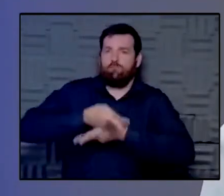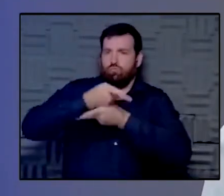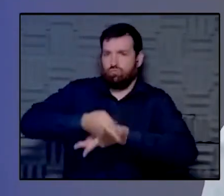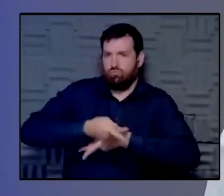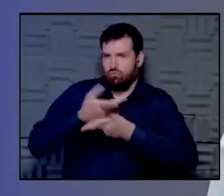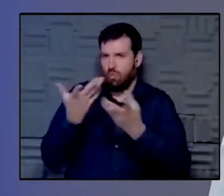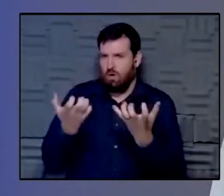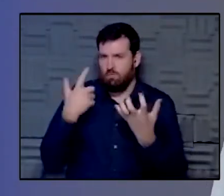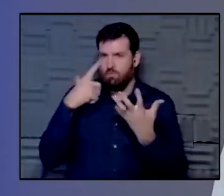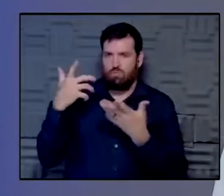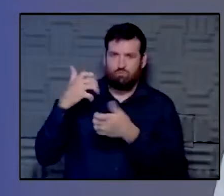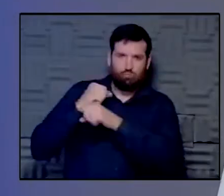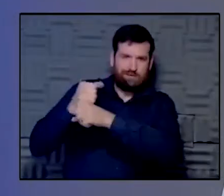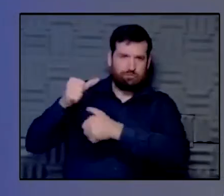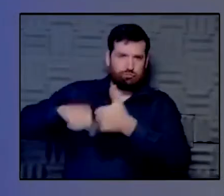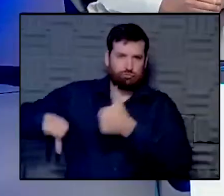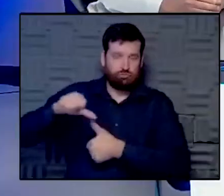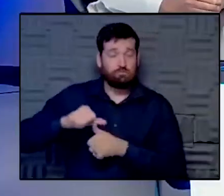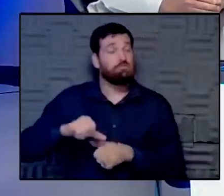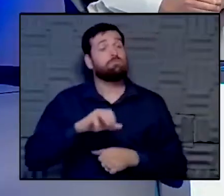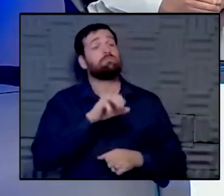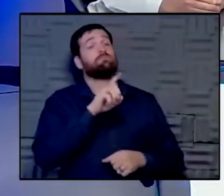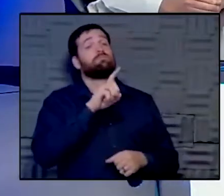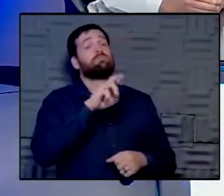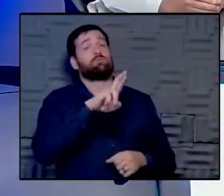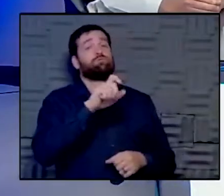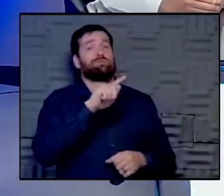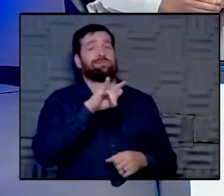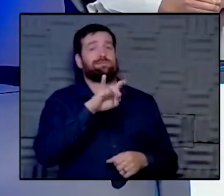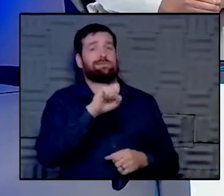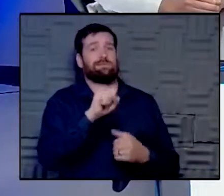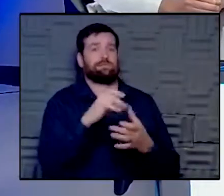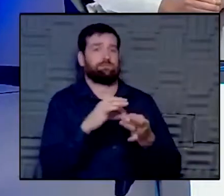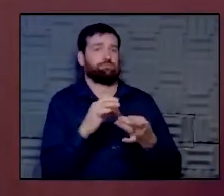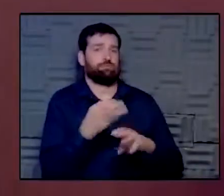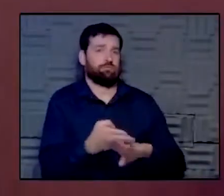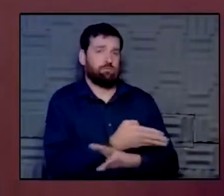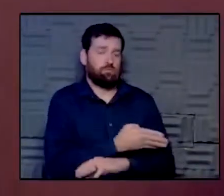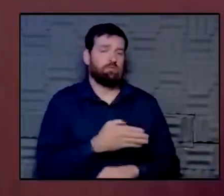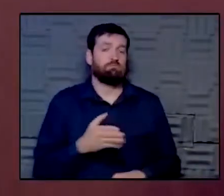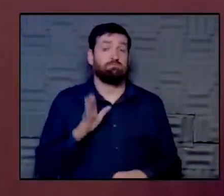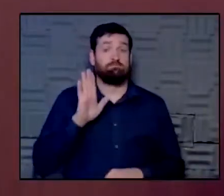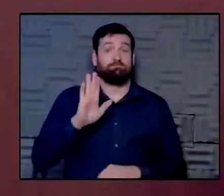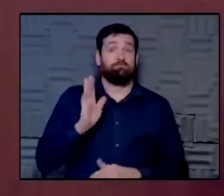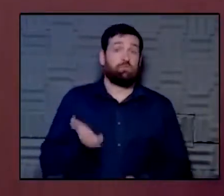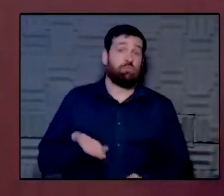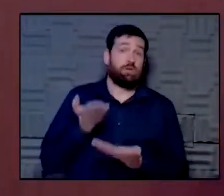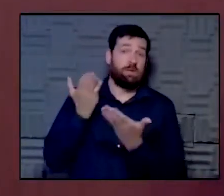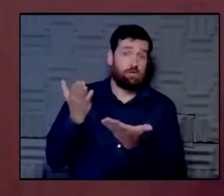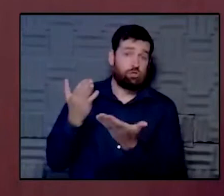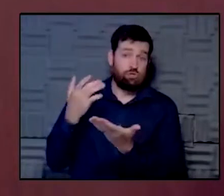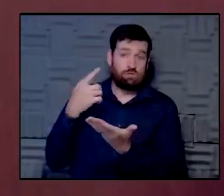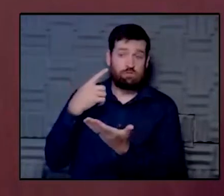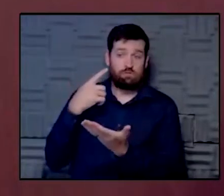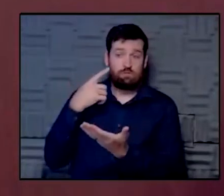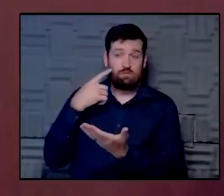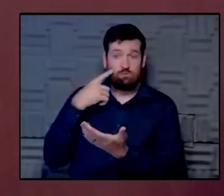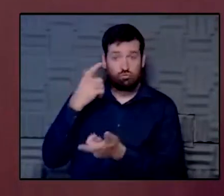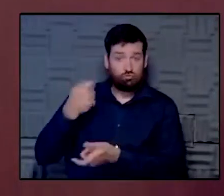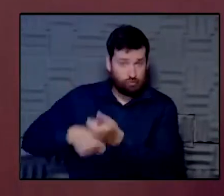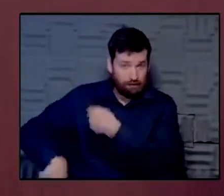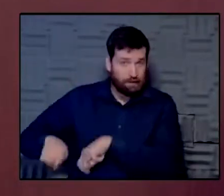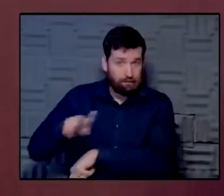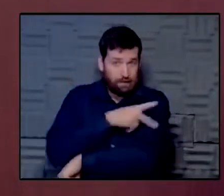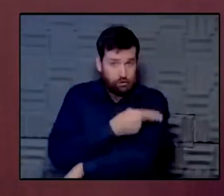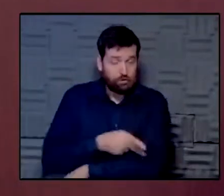try and protect those around you. So. And I think Dr. Stites has mentioned before that some of his recommendations for transplant patients or really